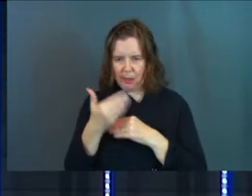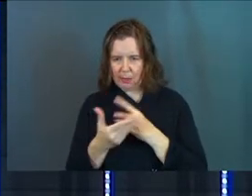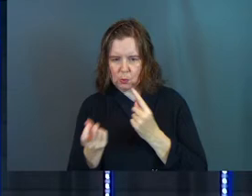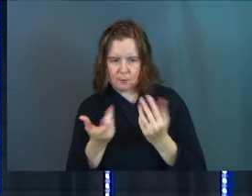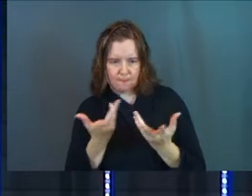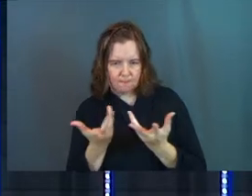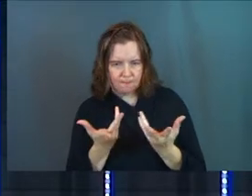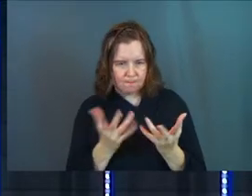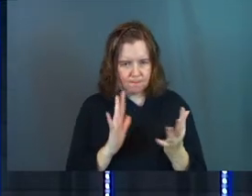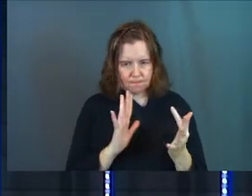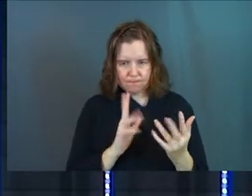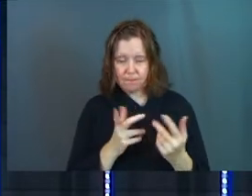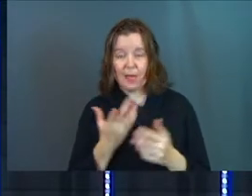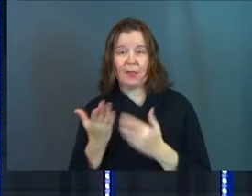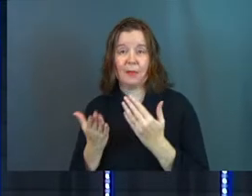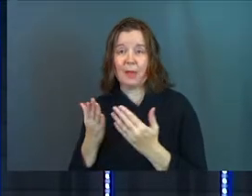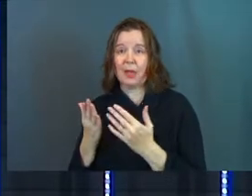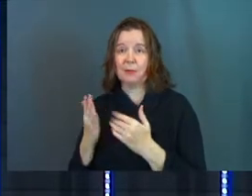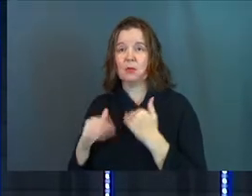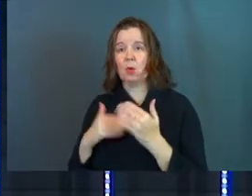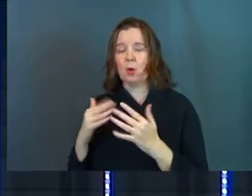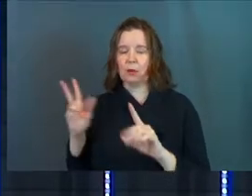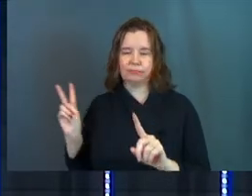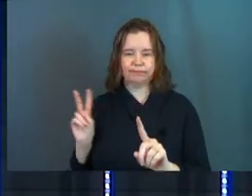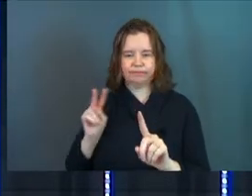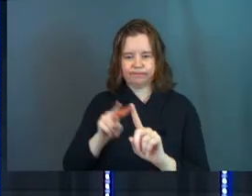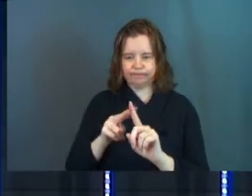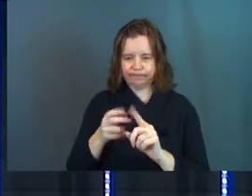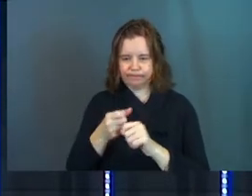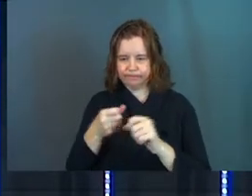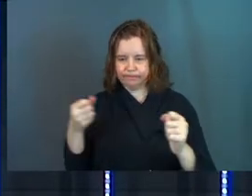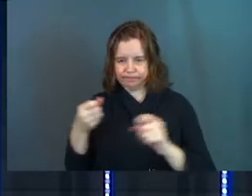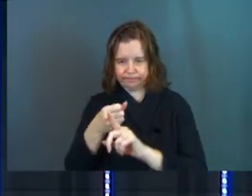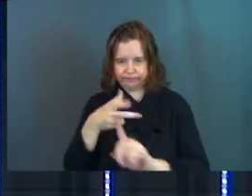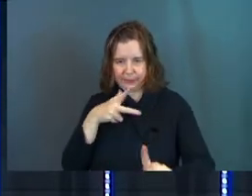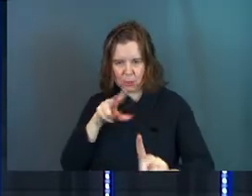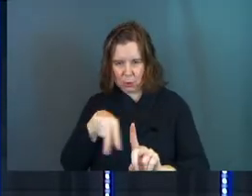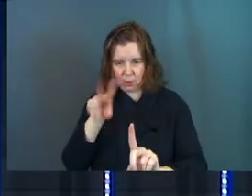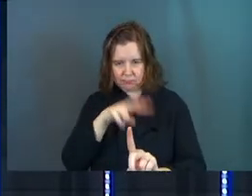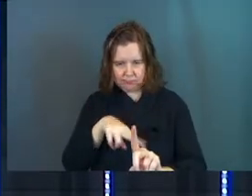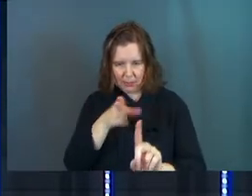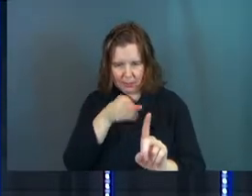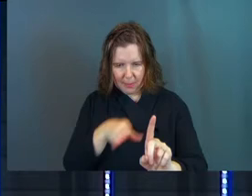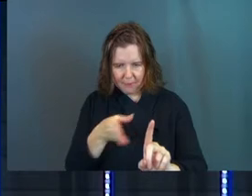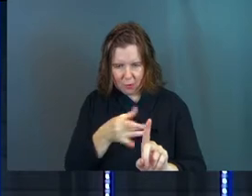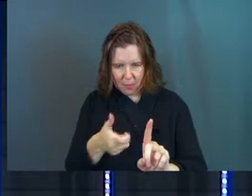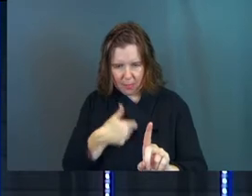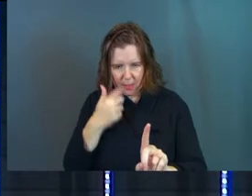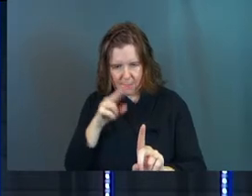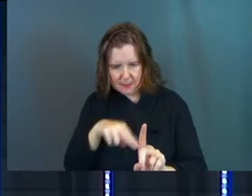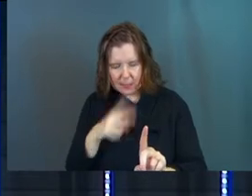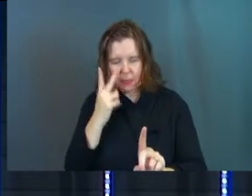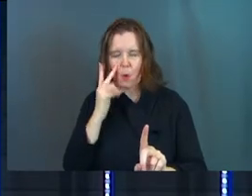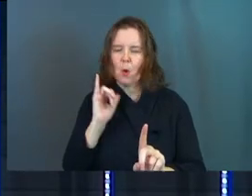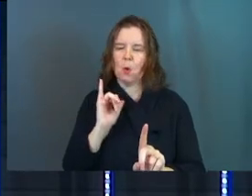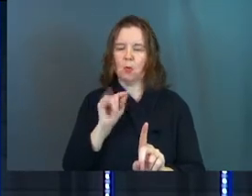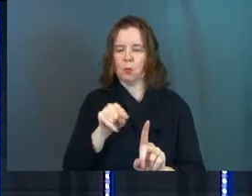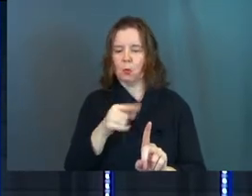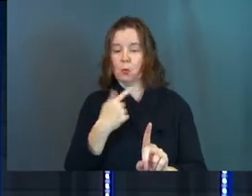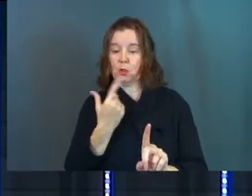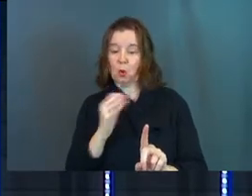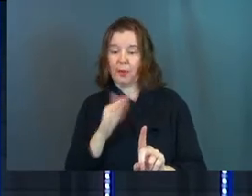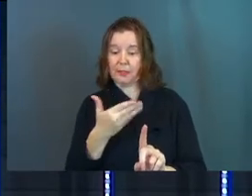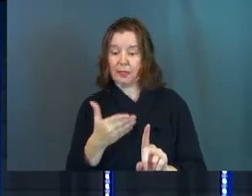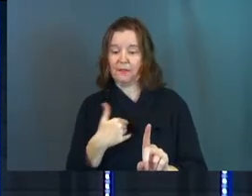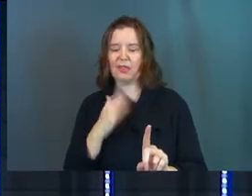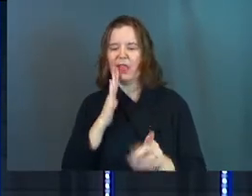next. And then maybe he's going along and he's expanding on your days and the plan for your life. And then he sees it's like, oh, you know, we